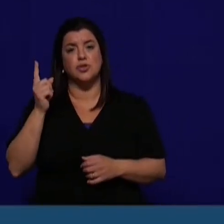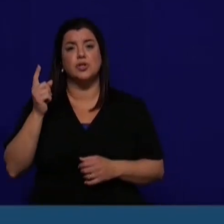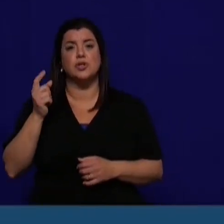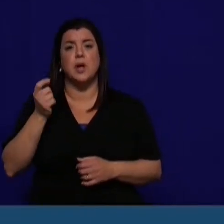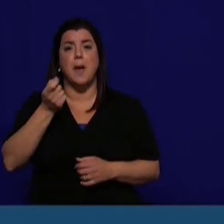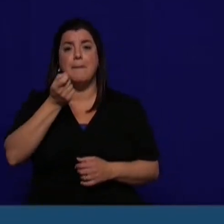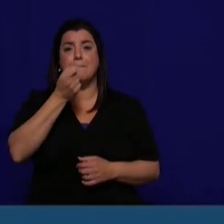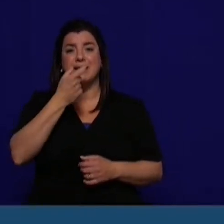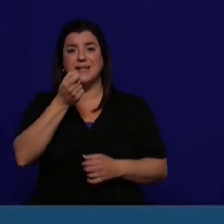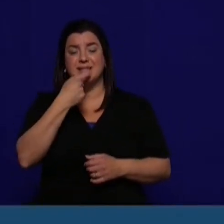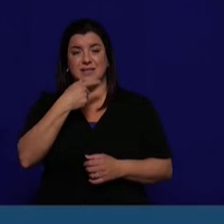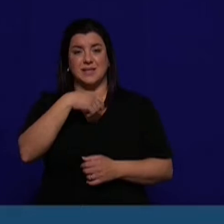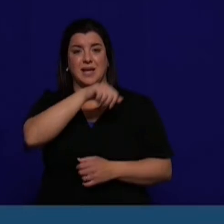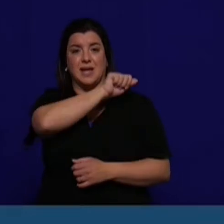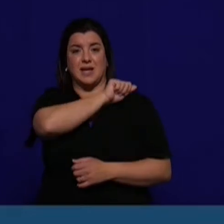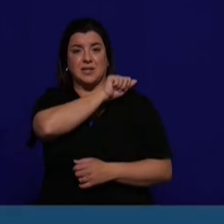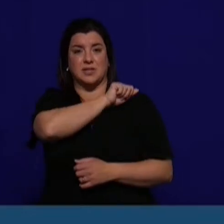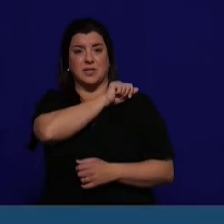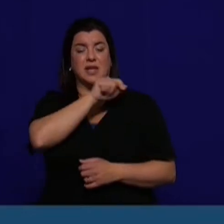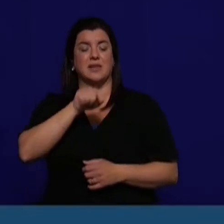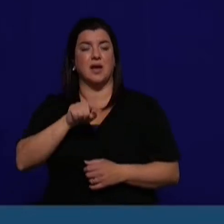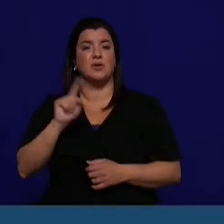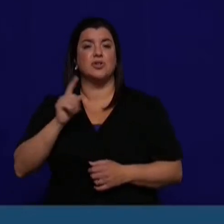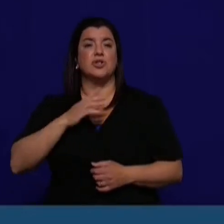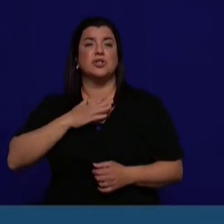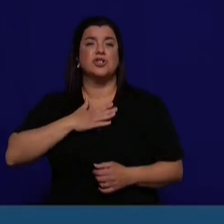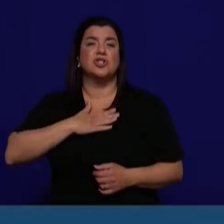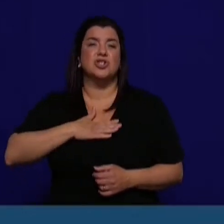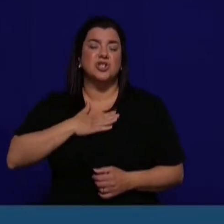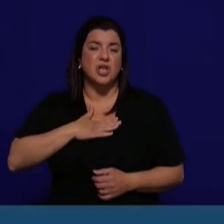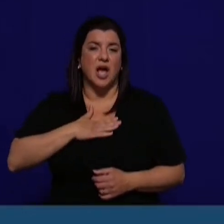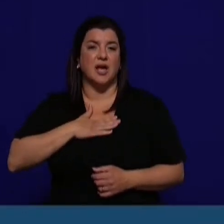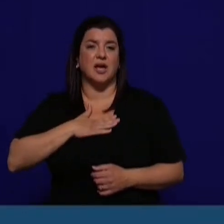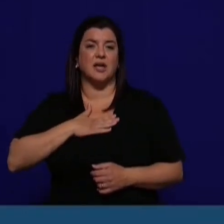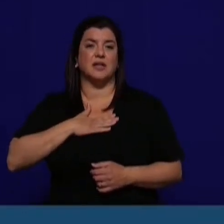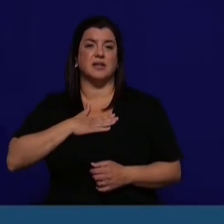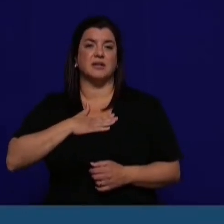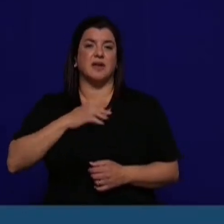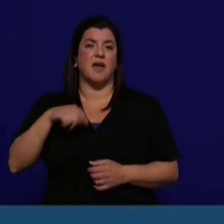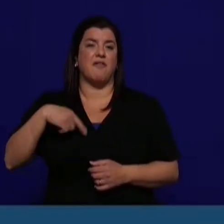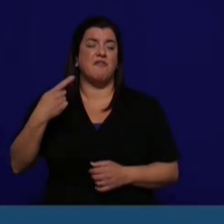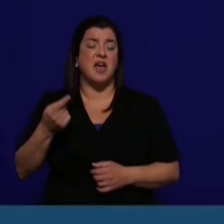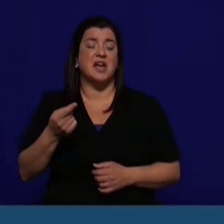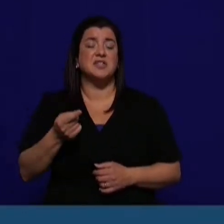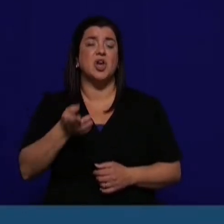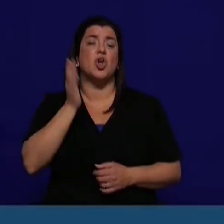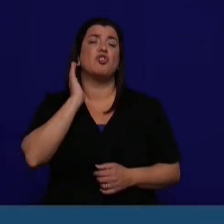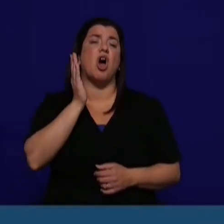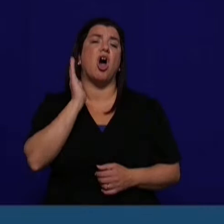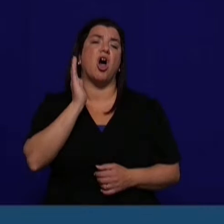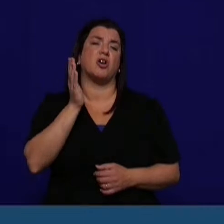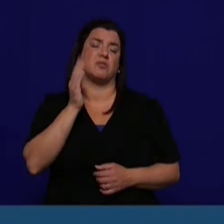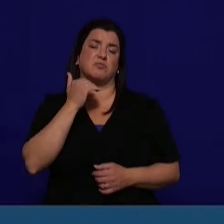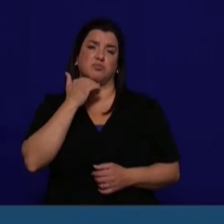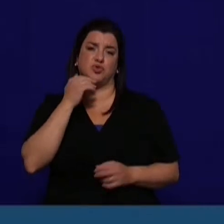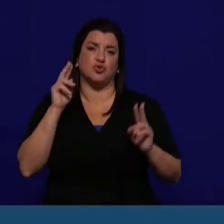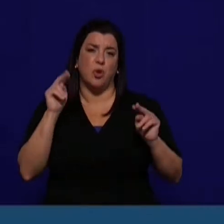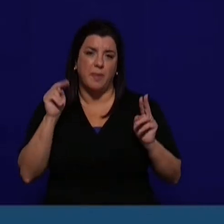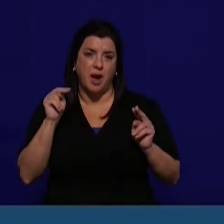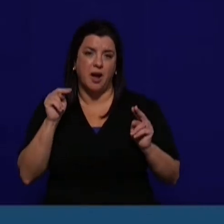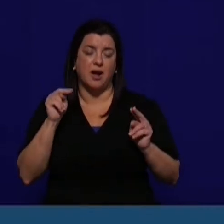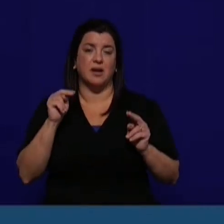qed tgħid li dawn is-side effects huma rari ħafna, huwa importanti li l-persuni li